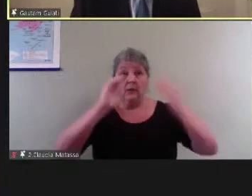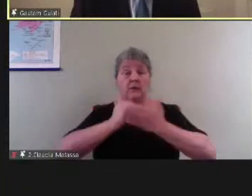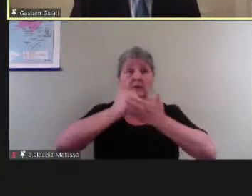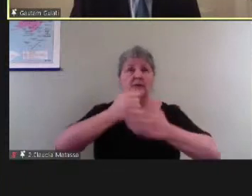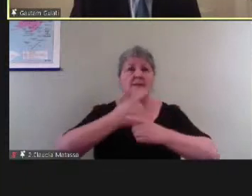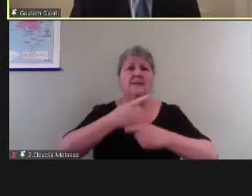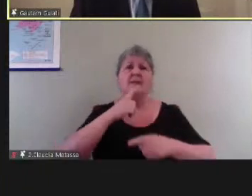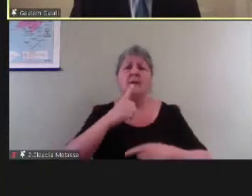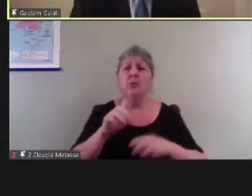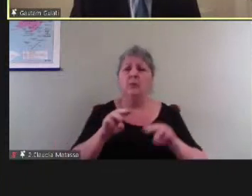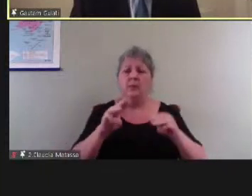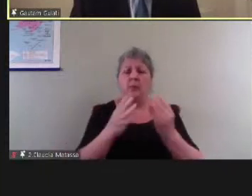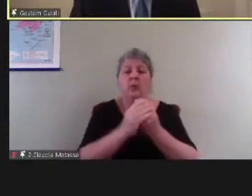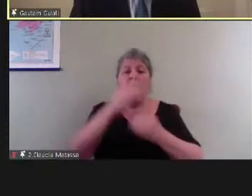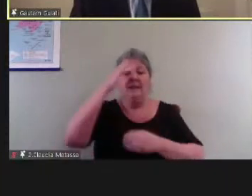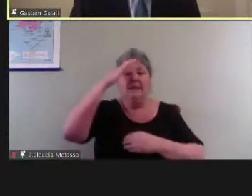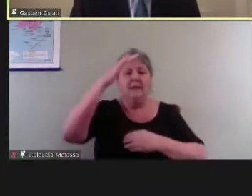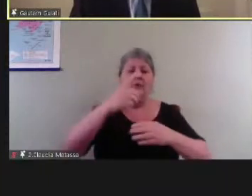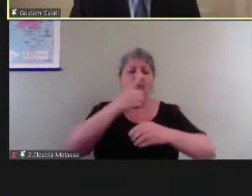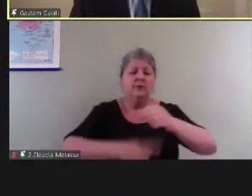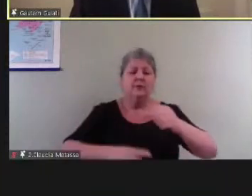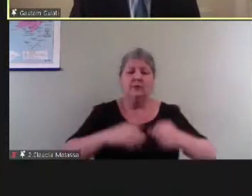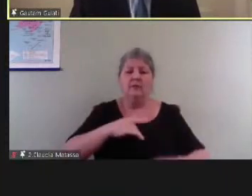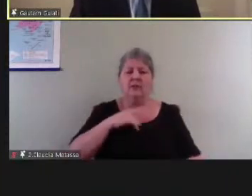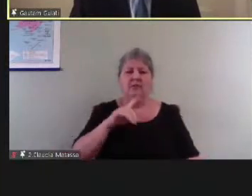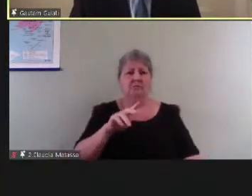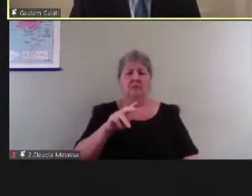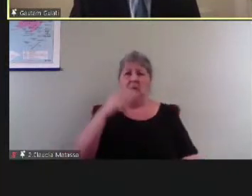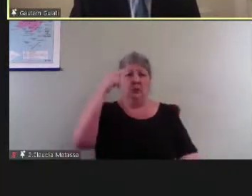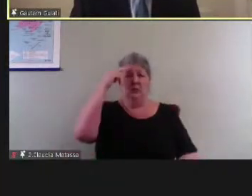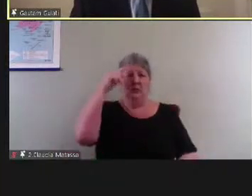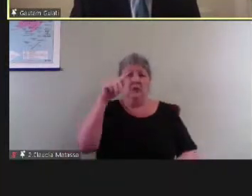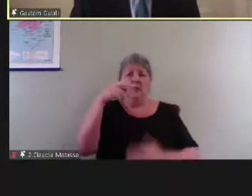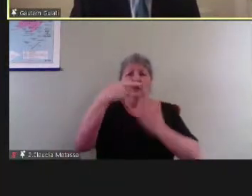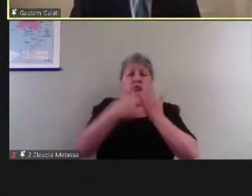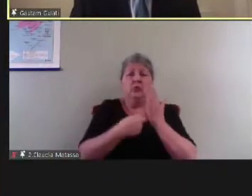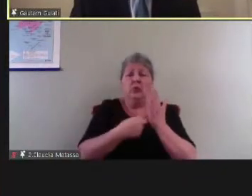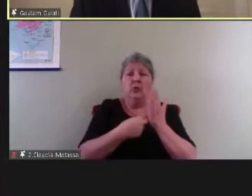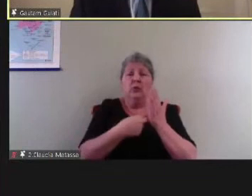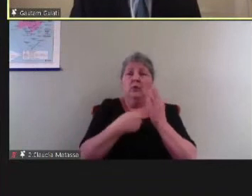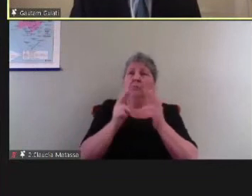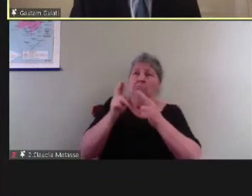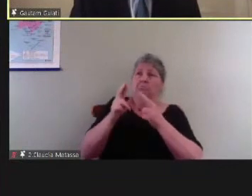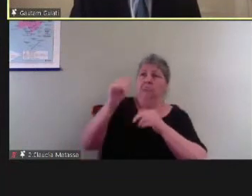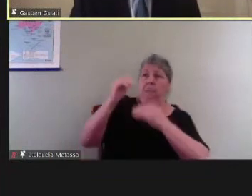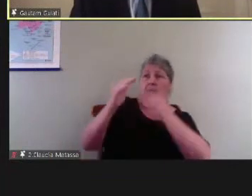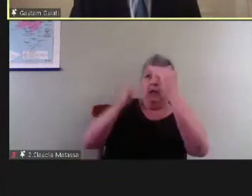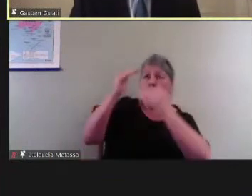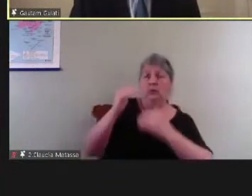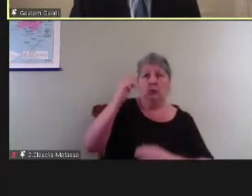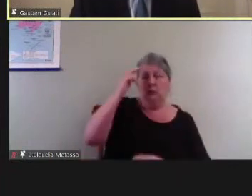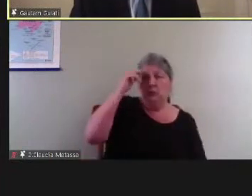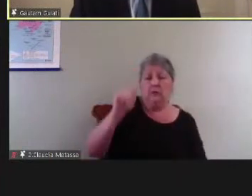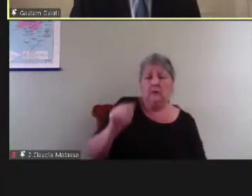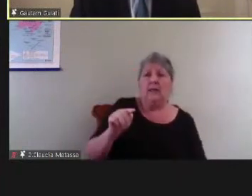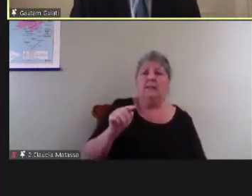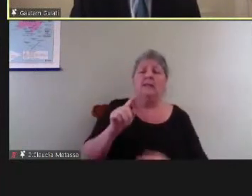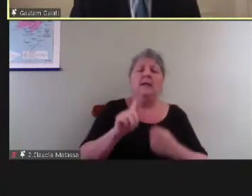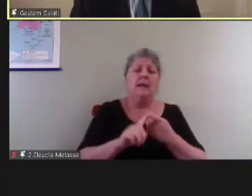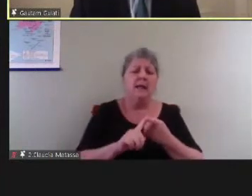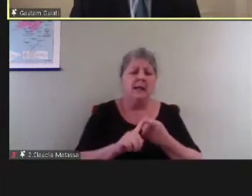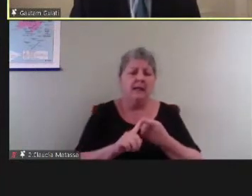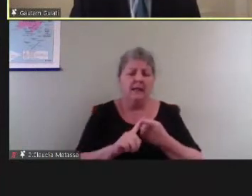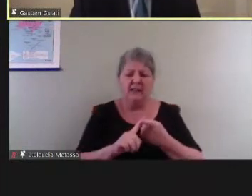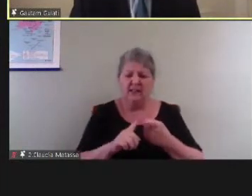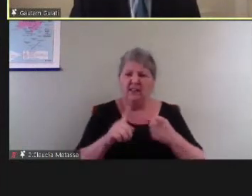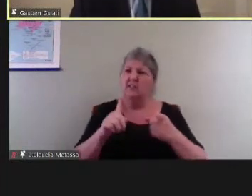intellectual disabilities say that often they don't understand the role of the appropriate adult, and that the appropriate adult is